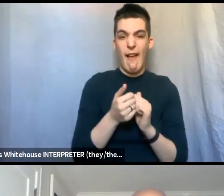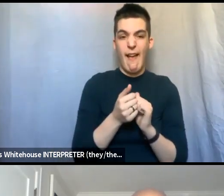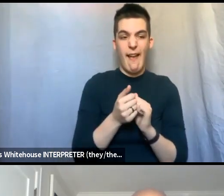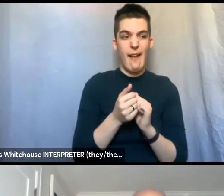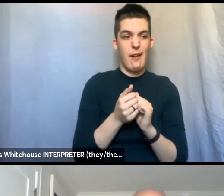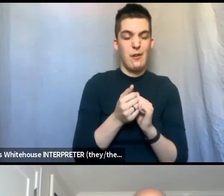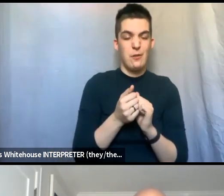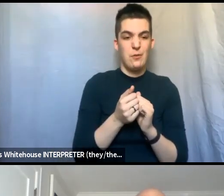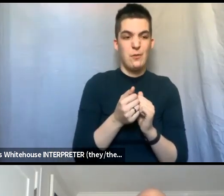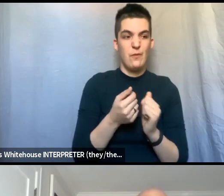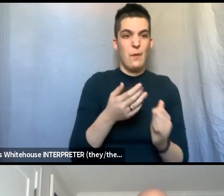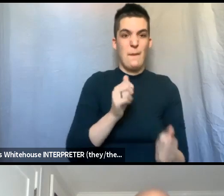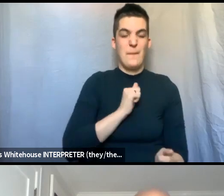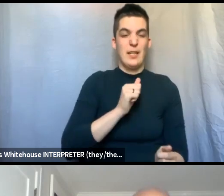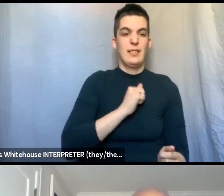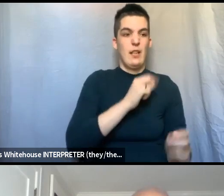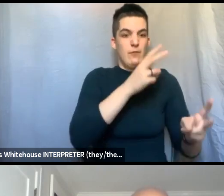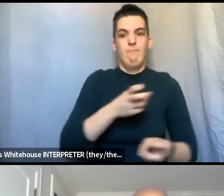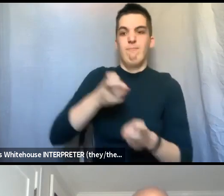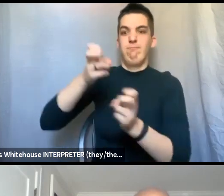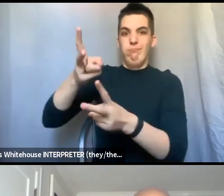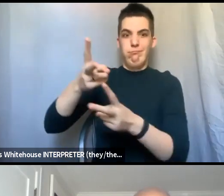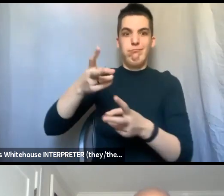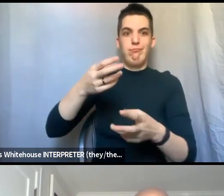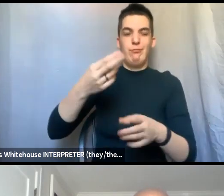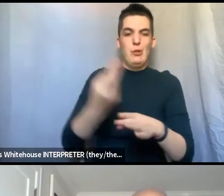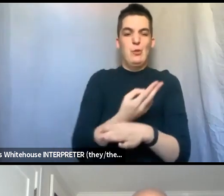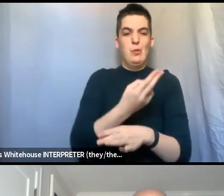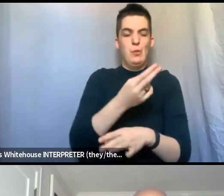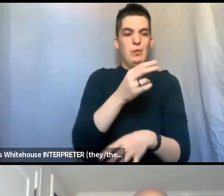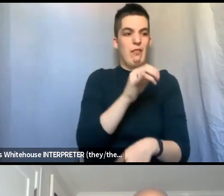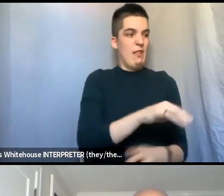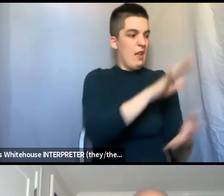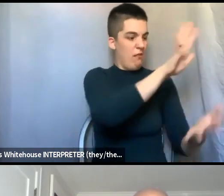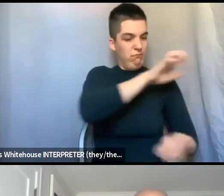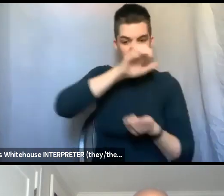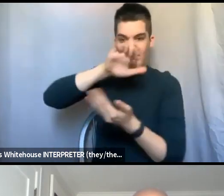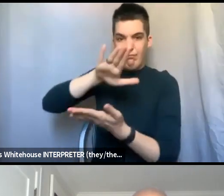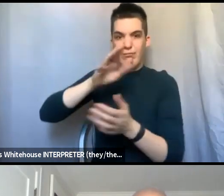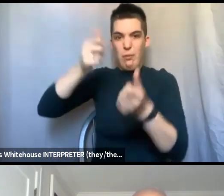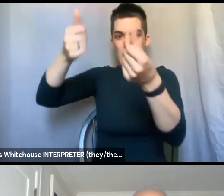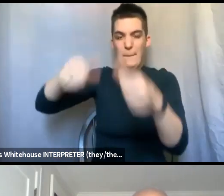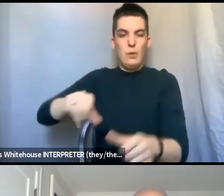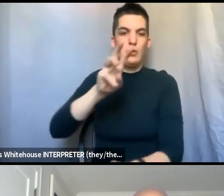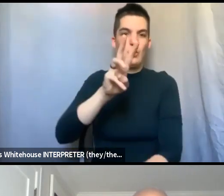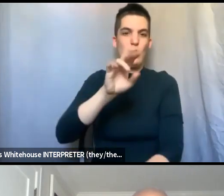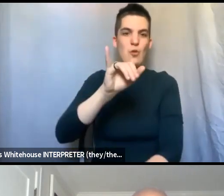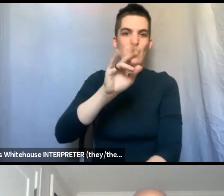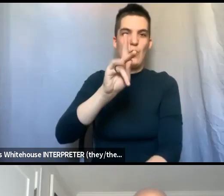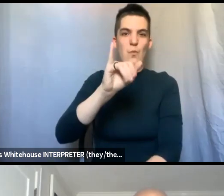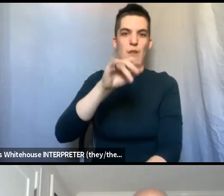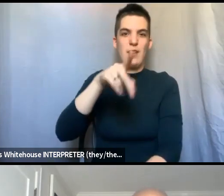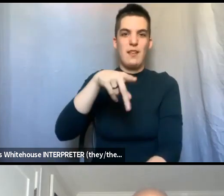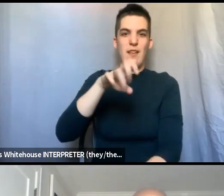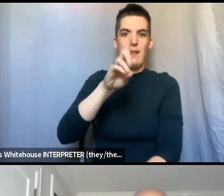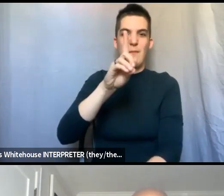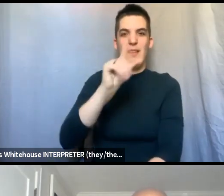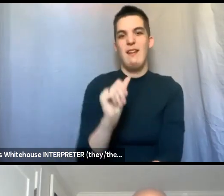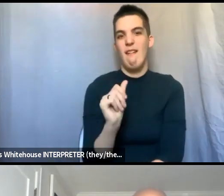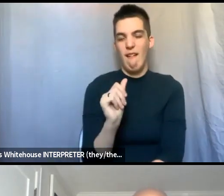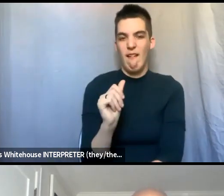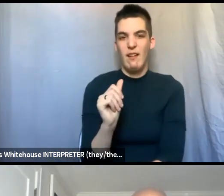Wikipedia, the whole movement, the history. I have no idea how to do that. So that's what I am trying to figure out how to do.